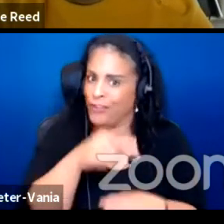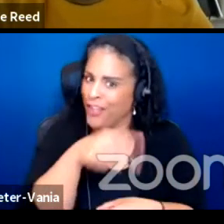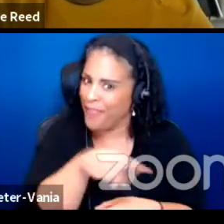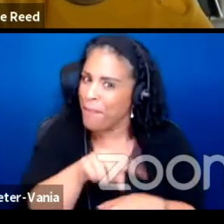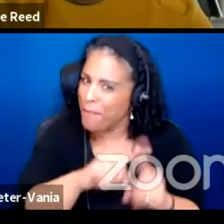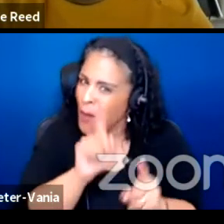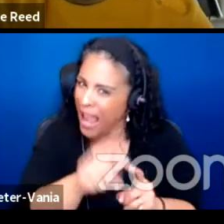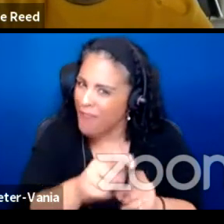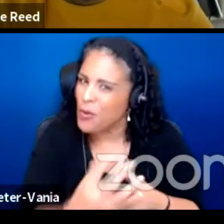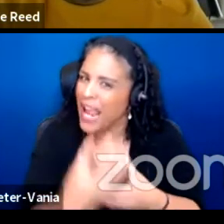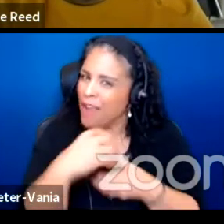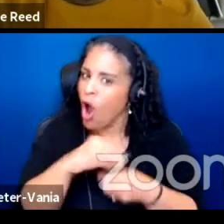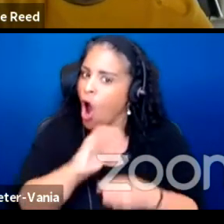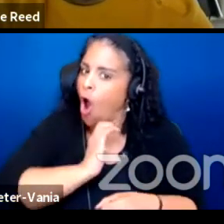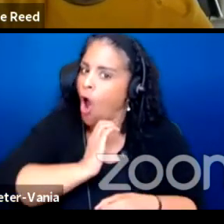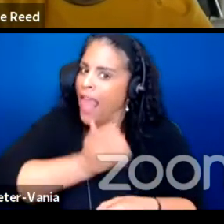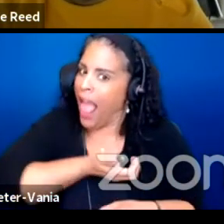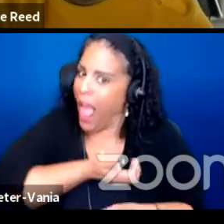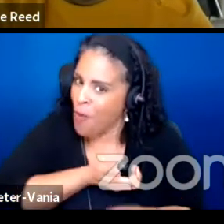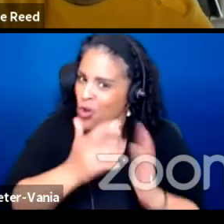engage them on our terms.